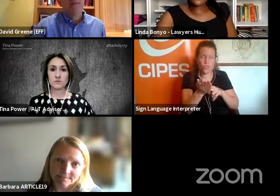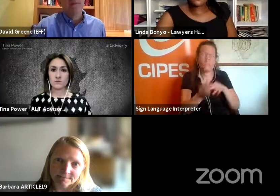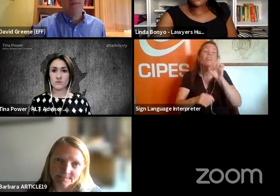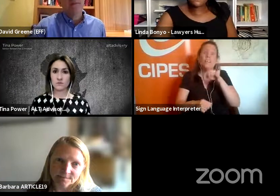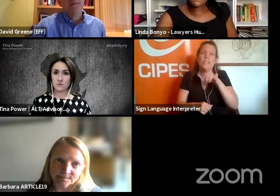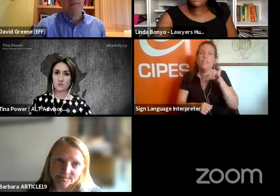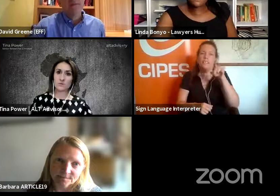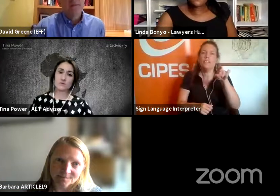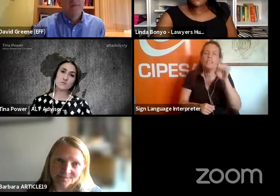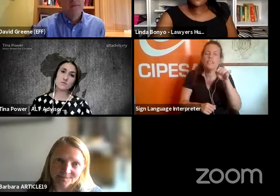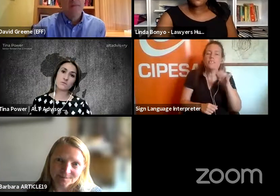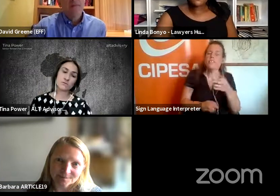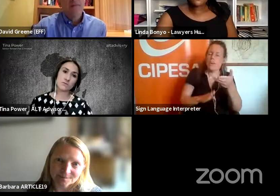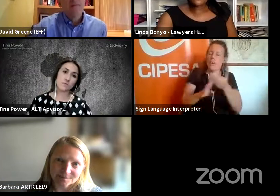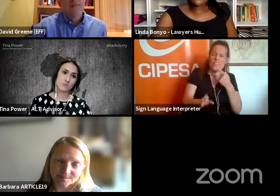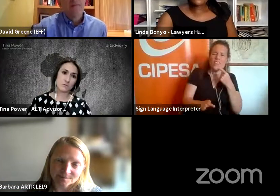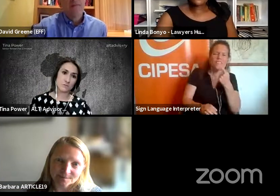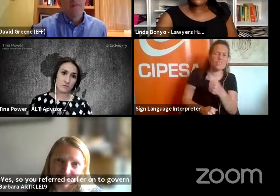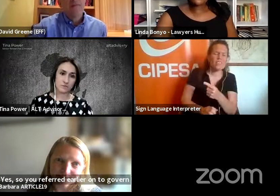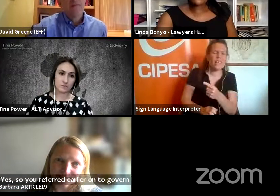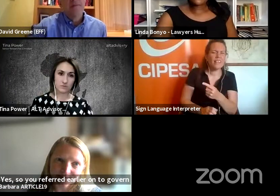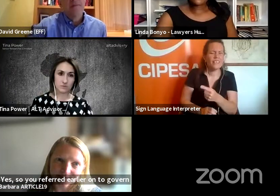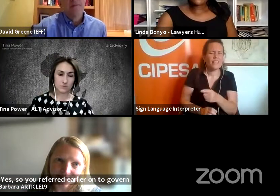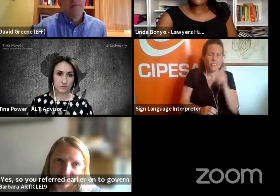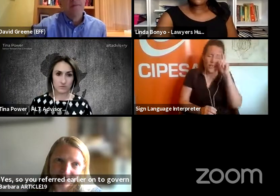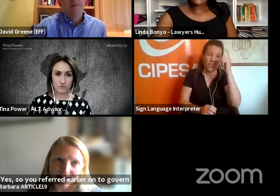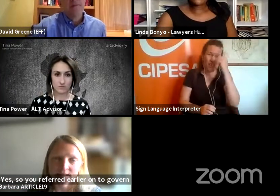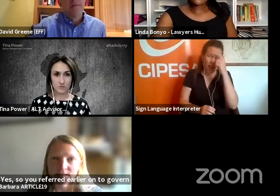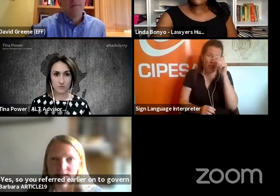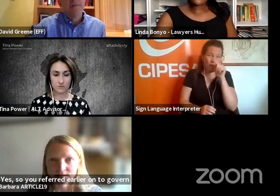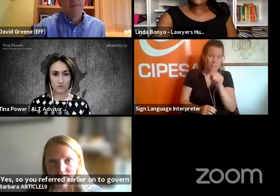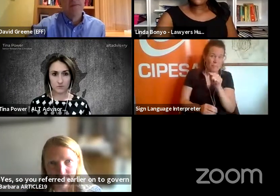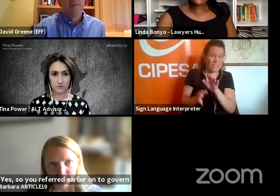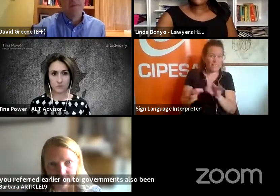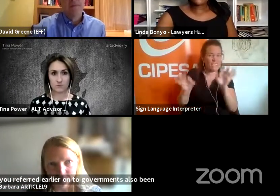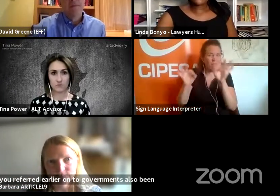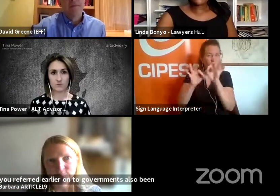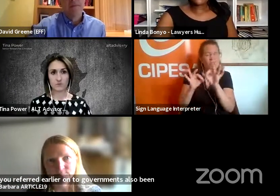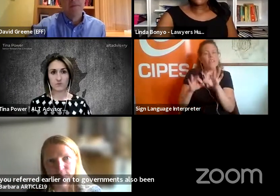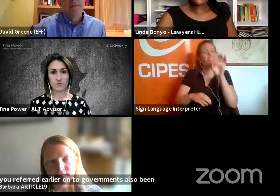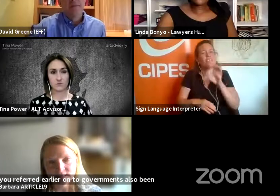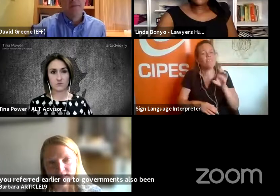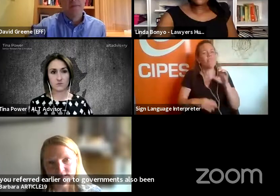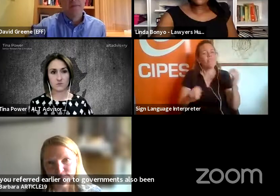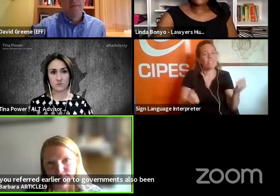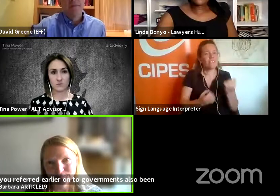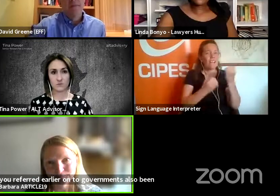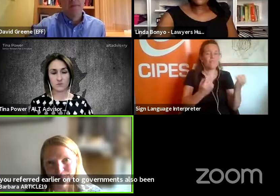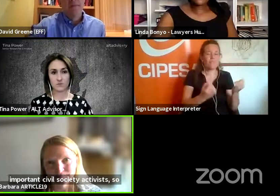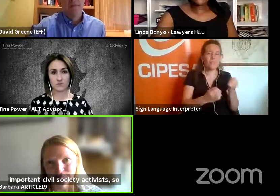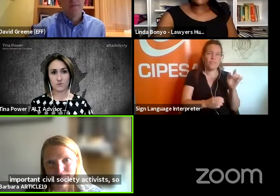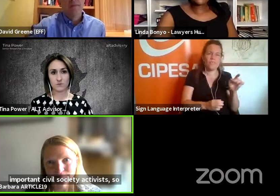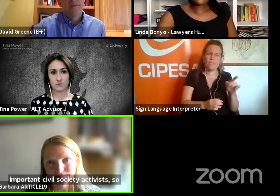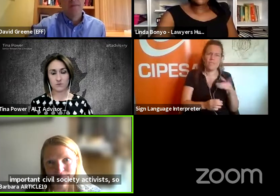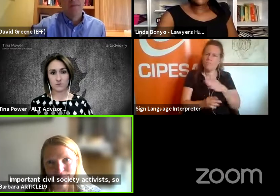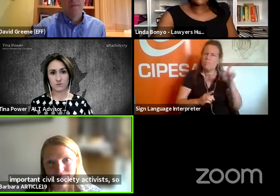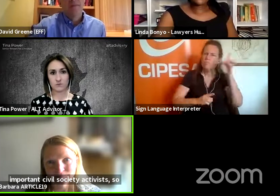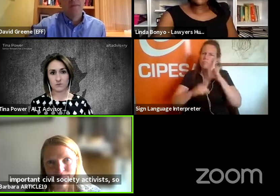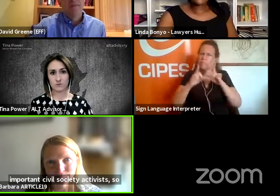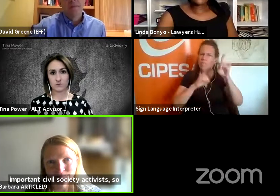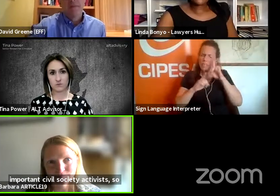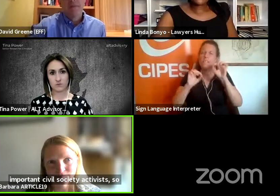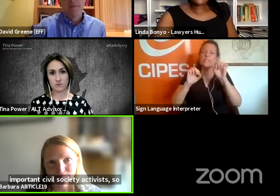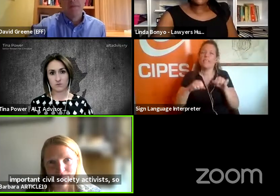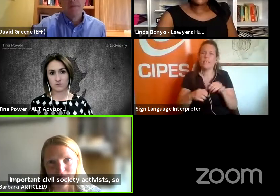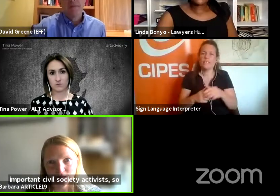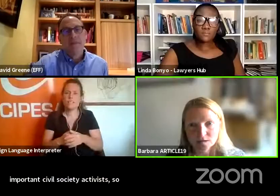you referred earlier on to governments also being important, civil society, activists. Yes. So I'm wondering, yes, yeah.